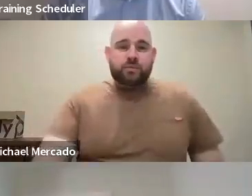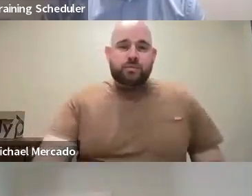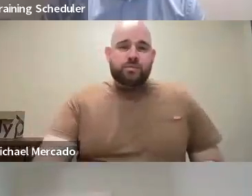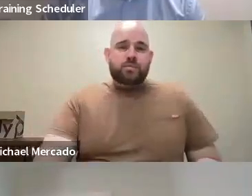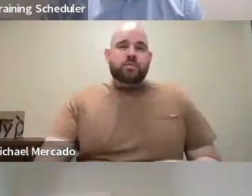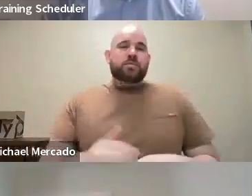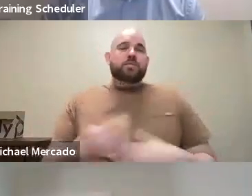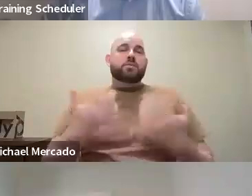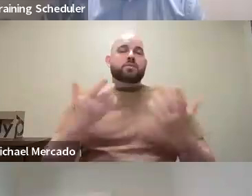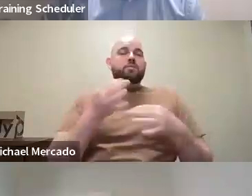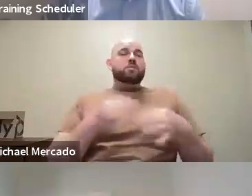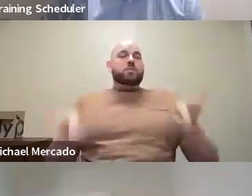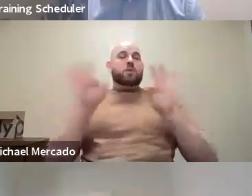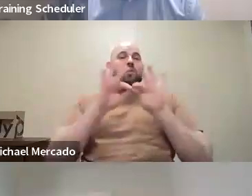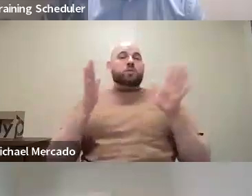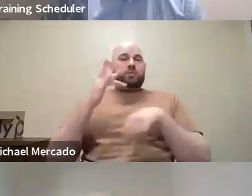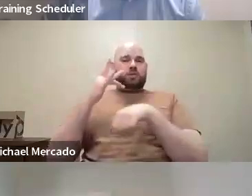that full access.